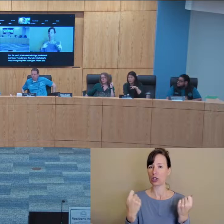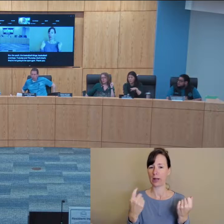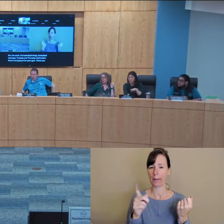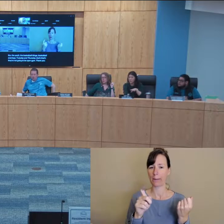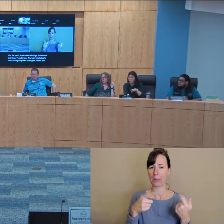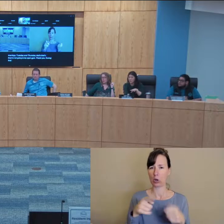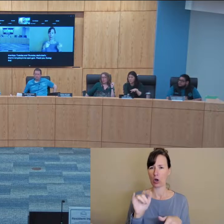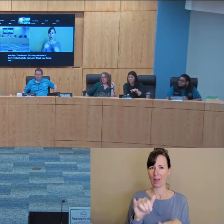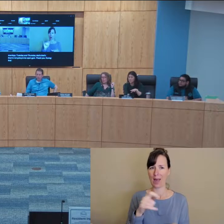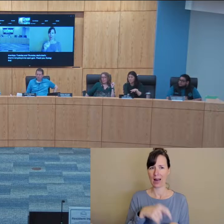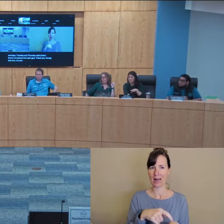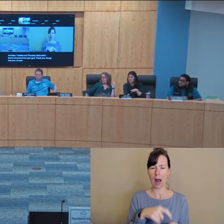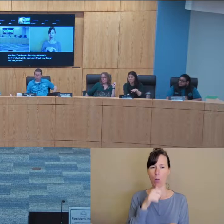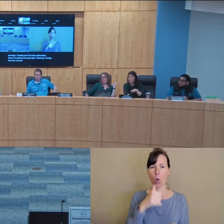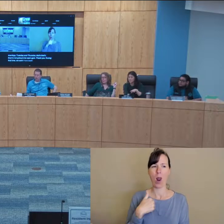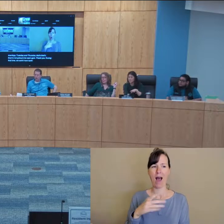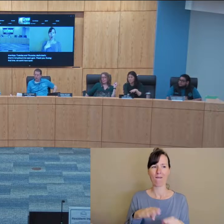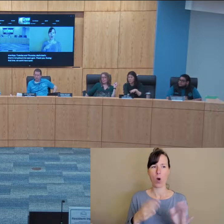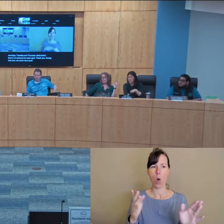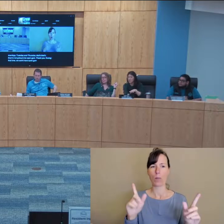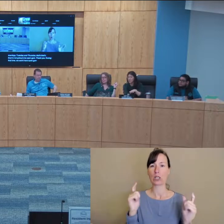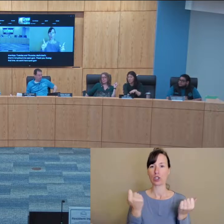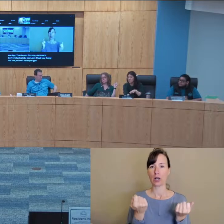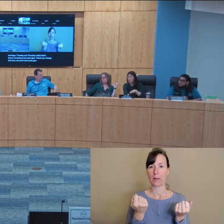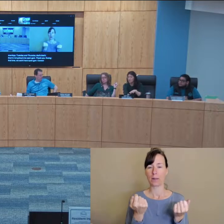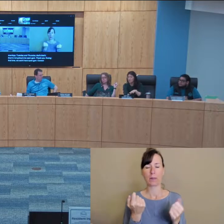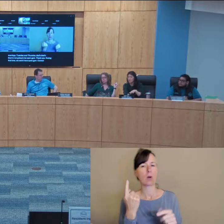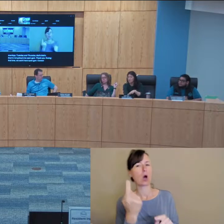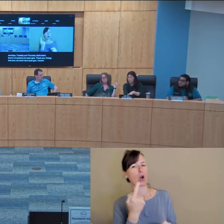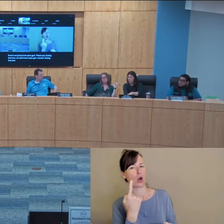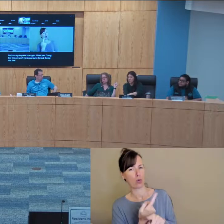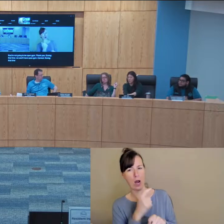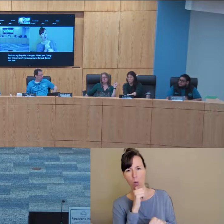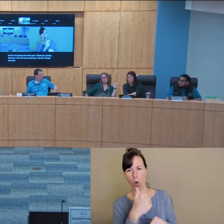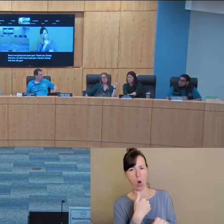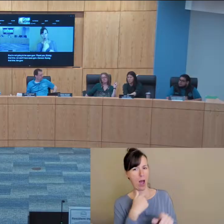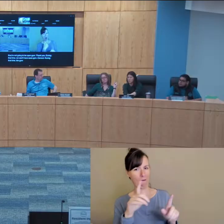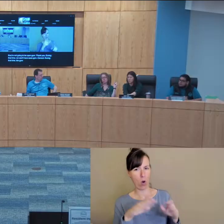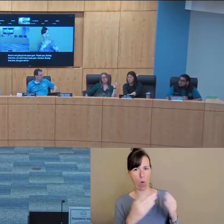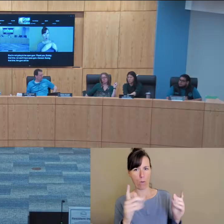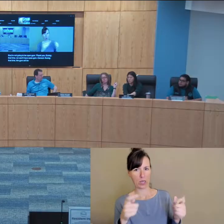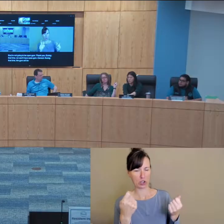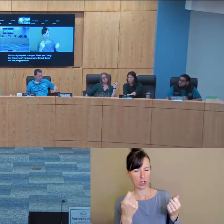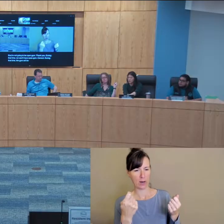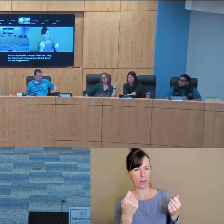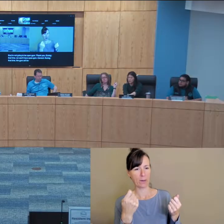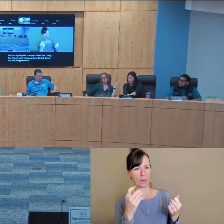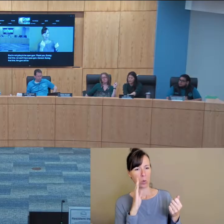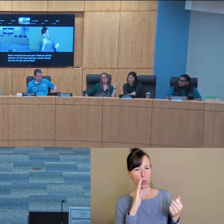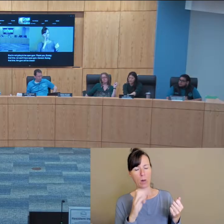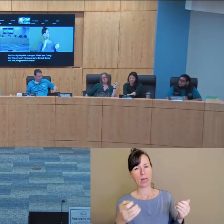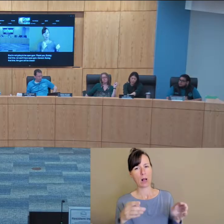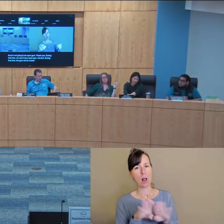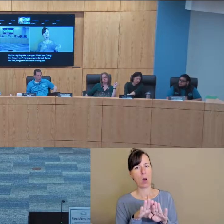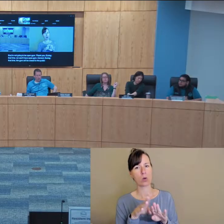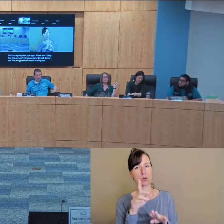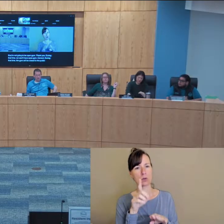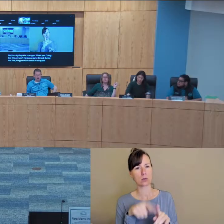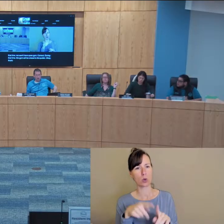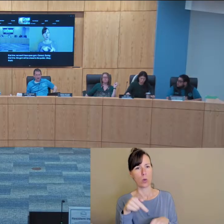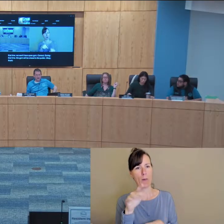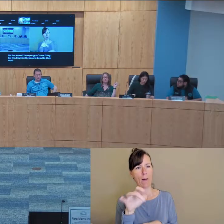During that time, we won't have open gym. Correct. During that time, the gym will be Okay, closed to the public. okay, thank